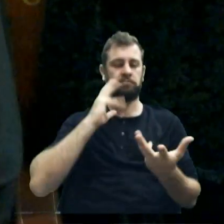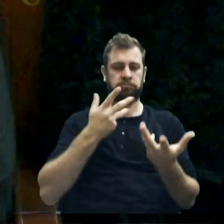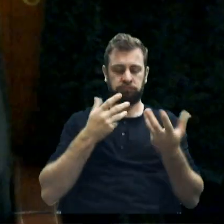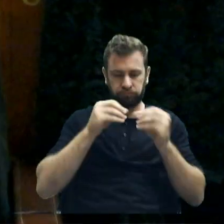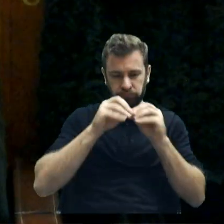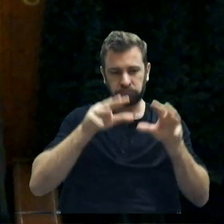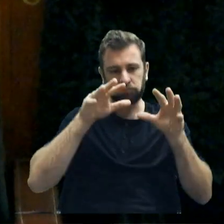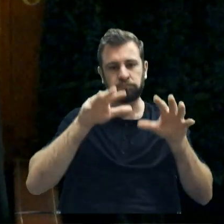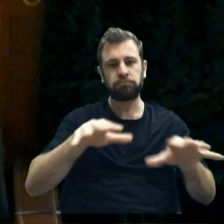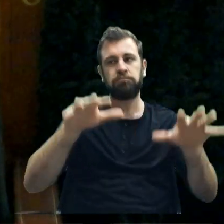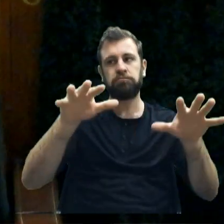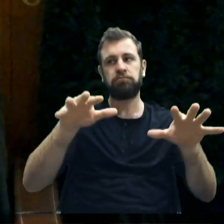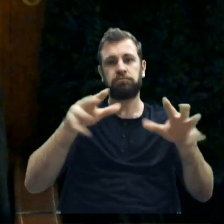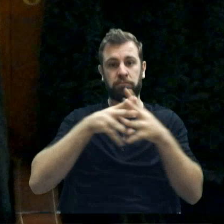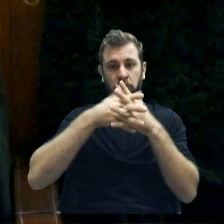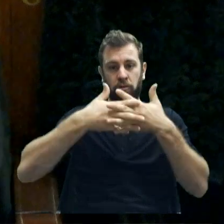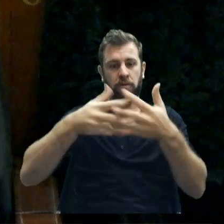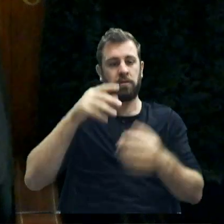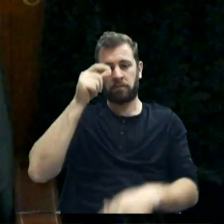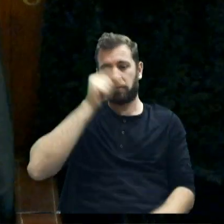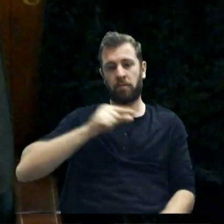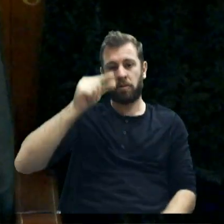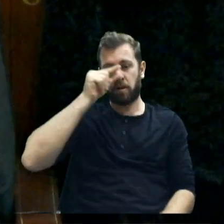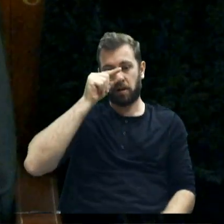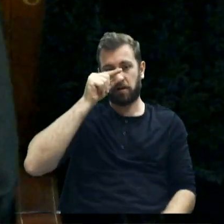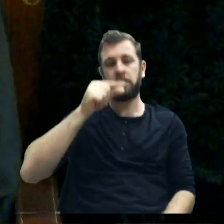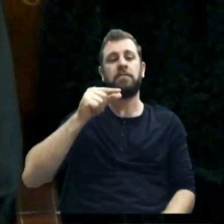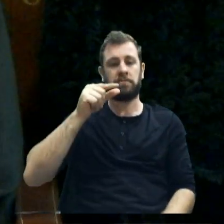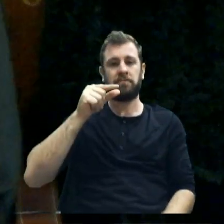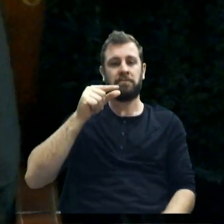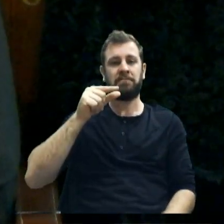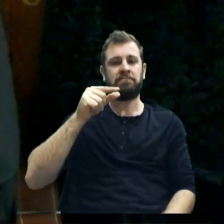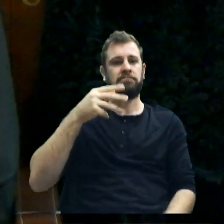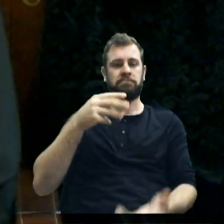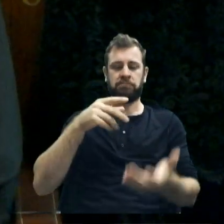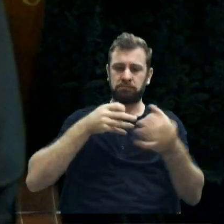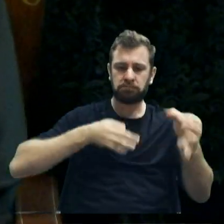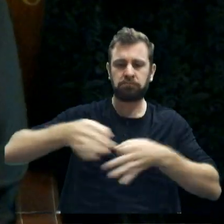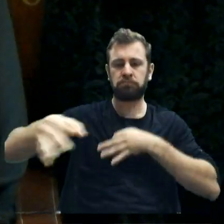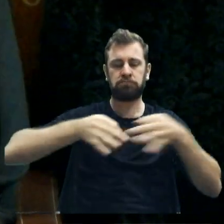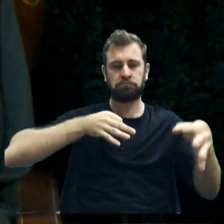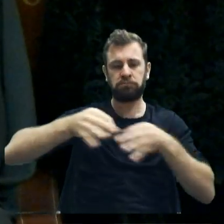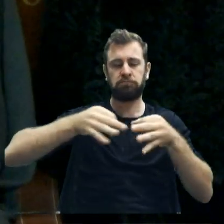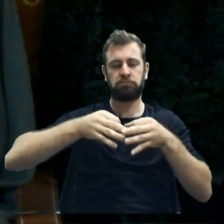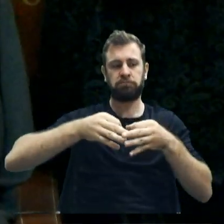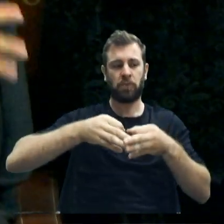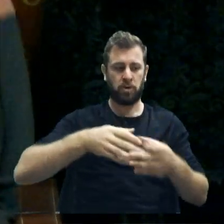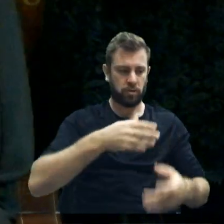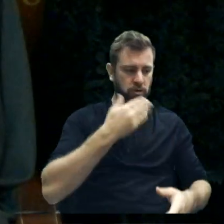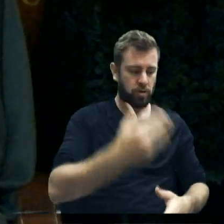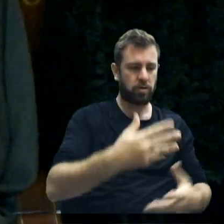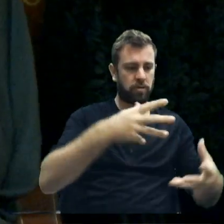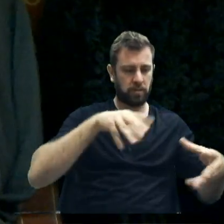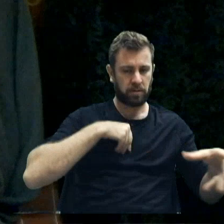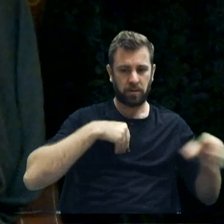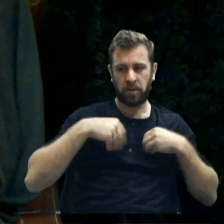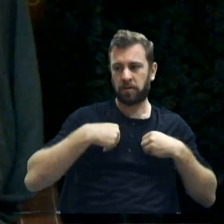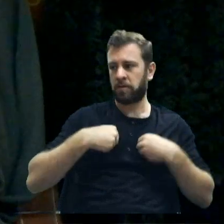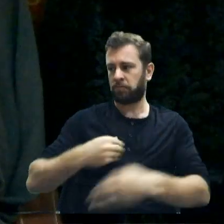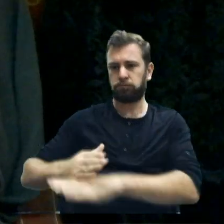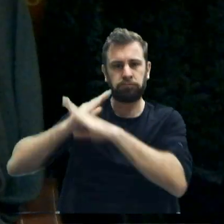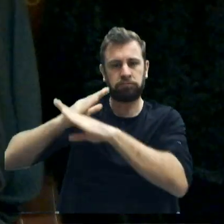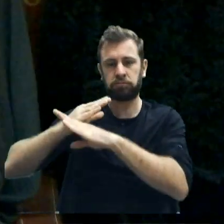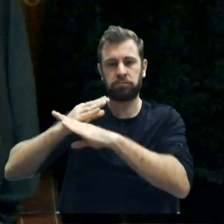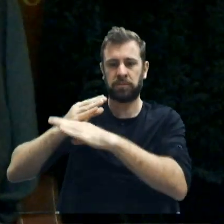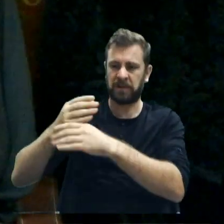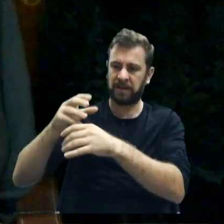Quran, talks about the idea that this idea of enjoining the good and forbidding the evil, of course, as we know, we've learned from, of course, Sunday school, is a